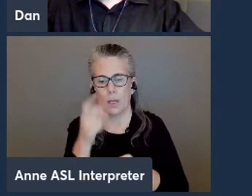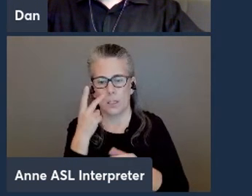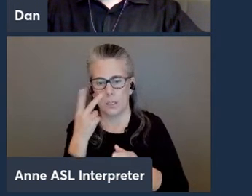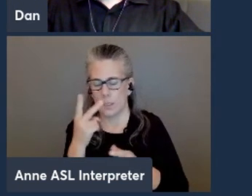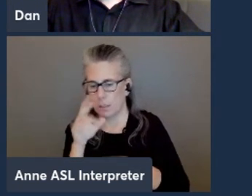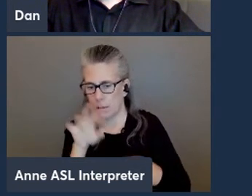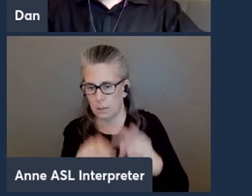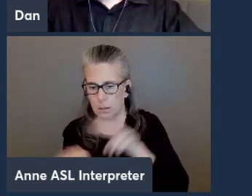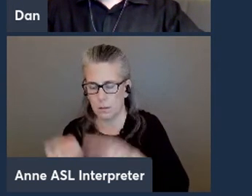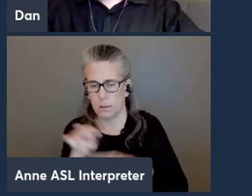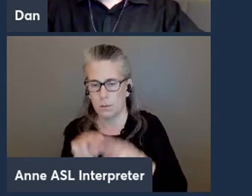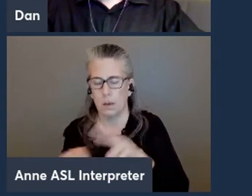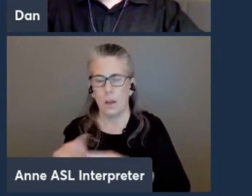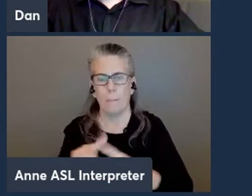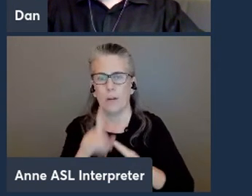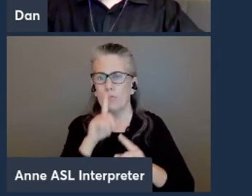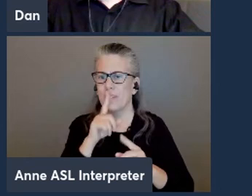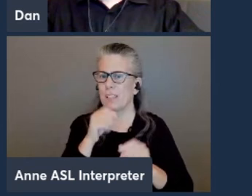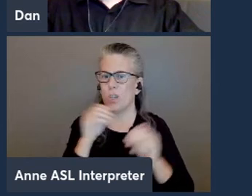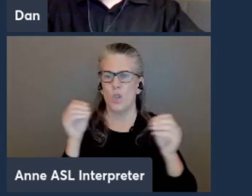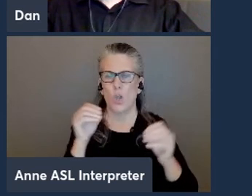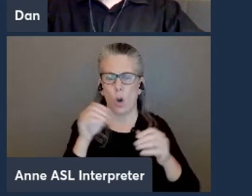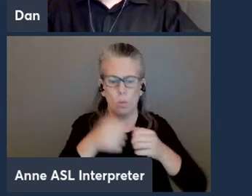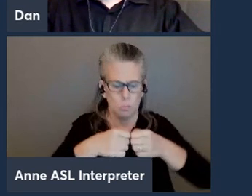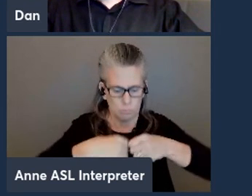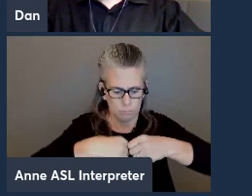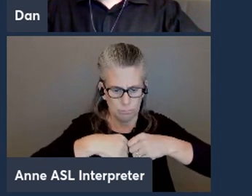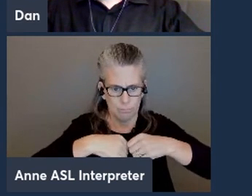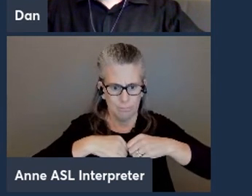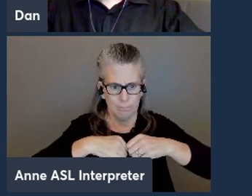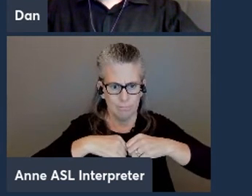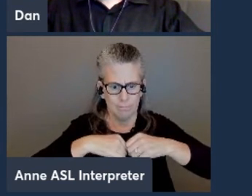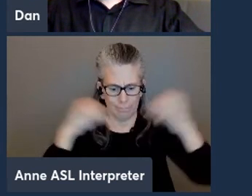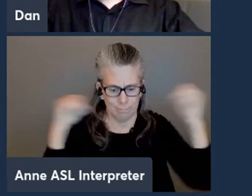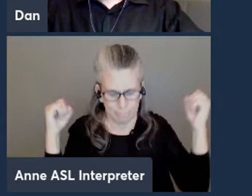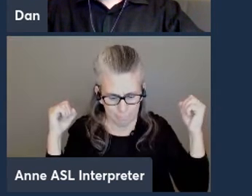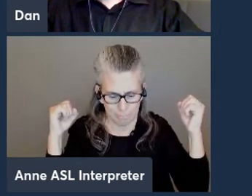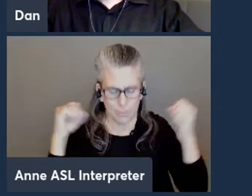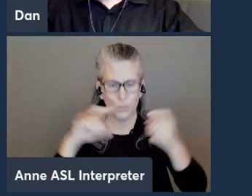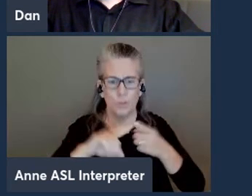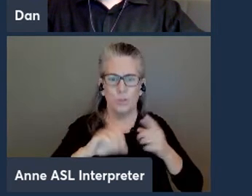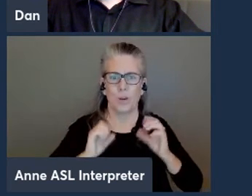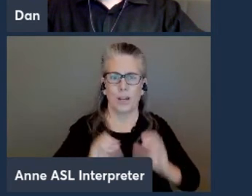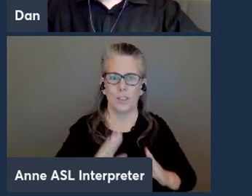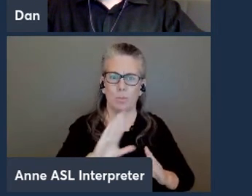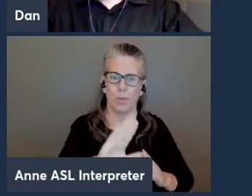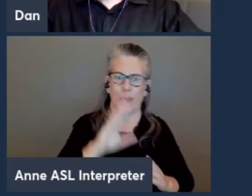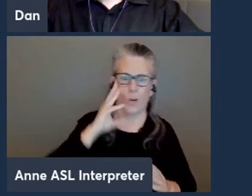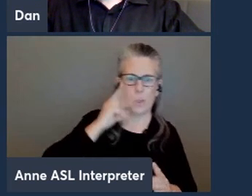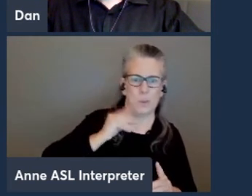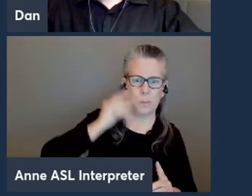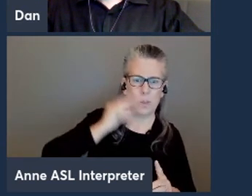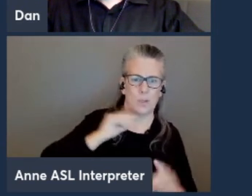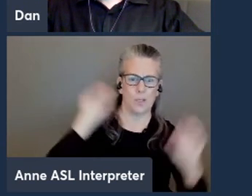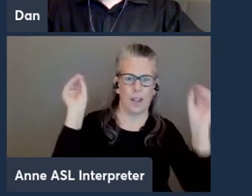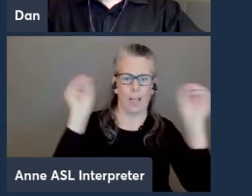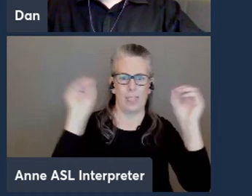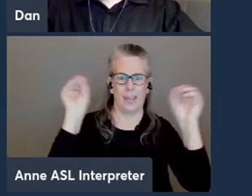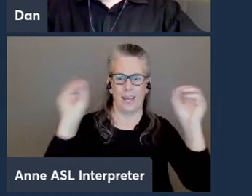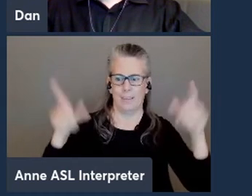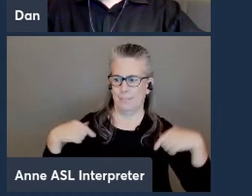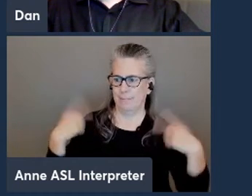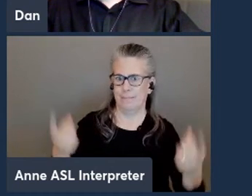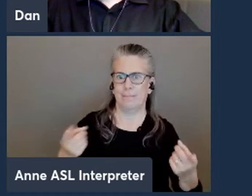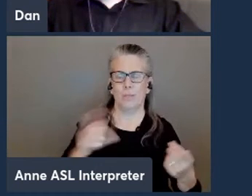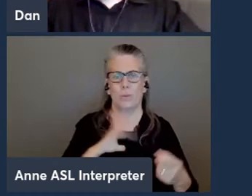insight into the customer experience, and that's a very important part. And the more interactive the client-side applications become